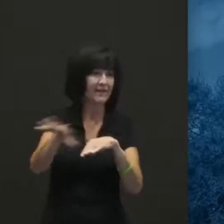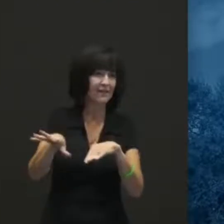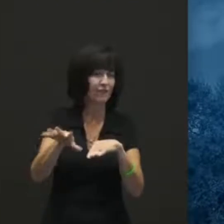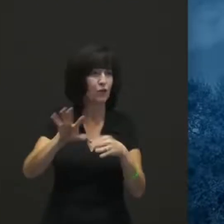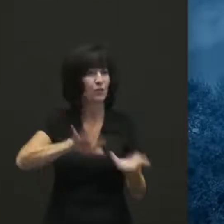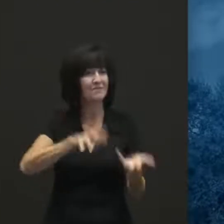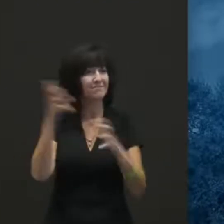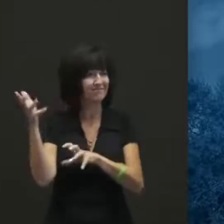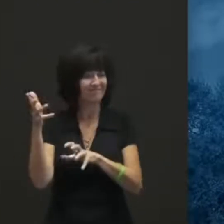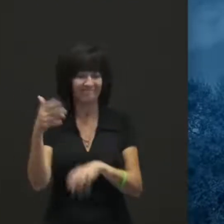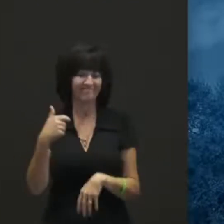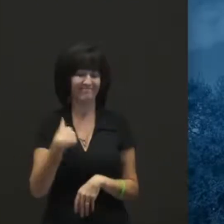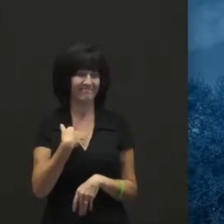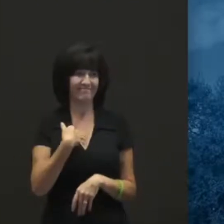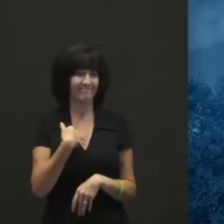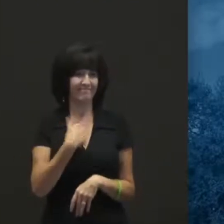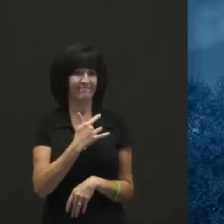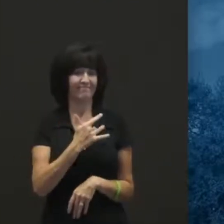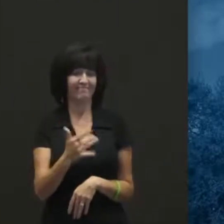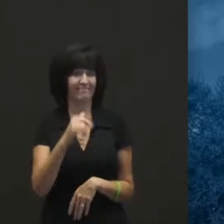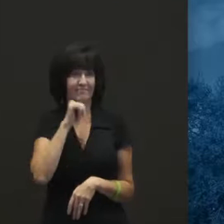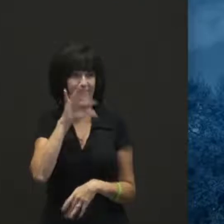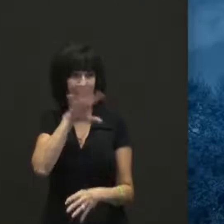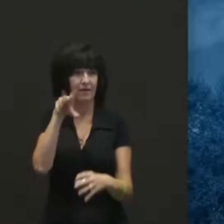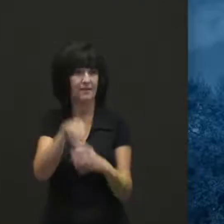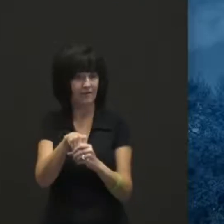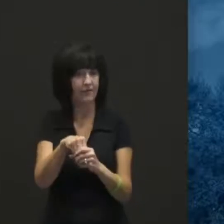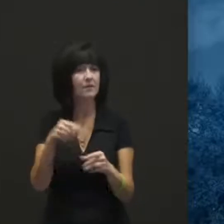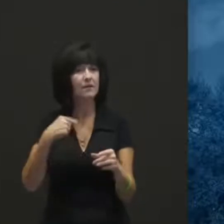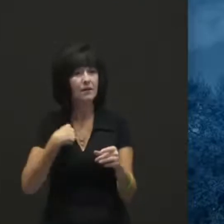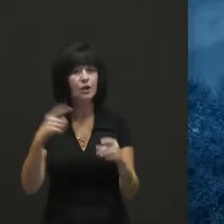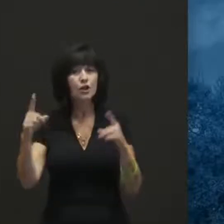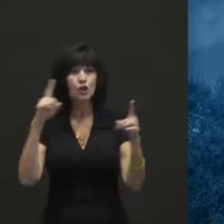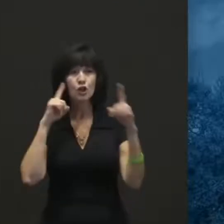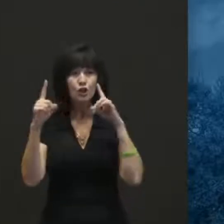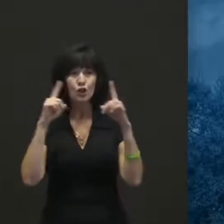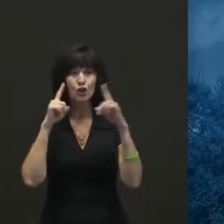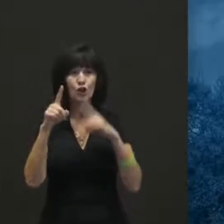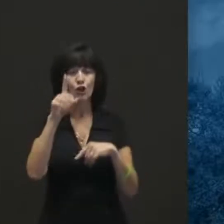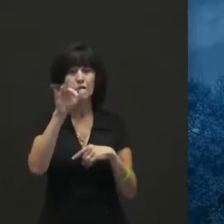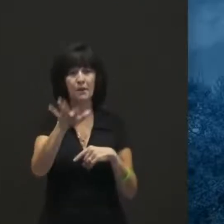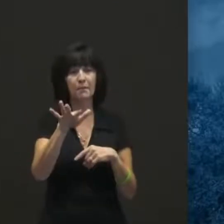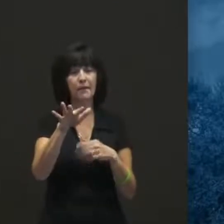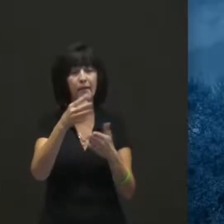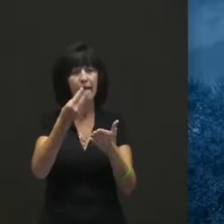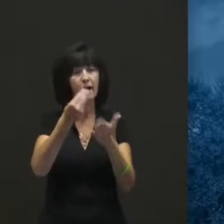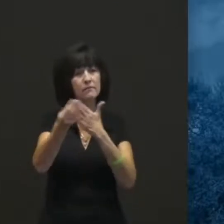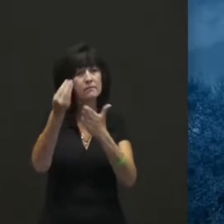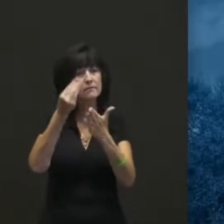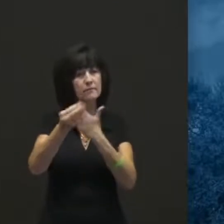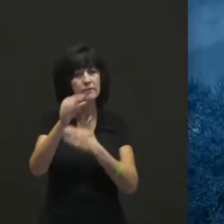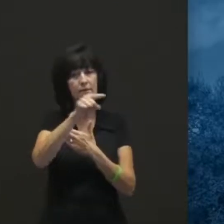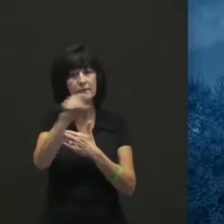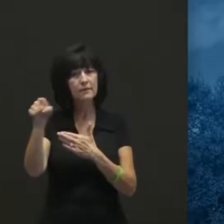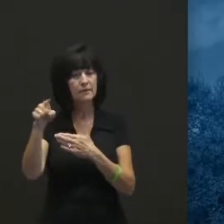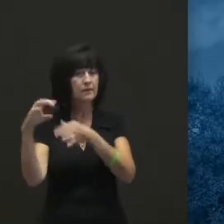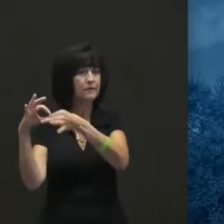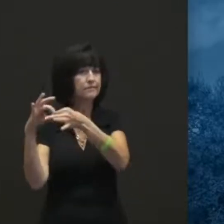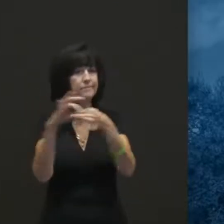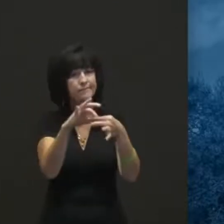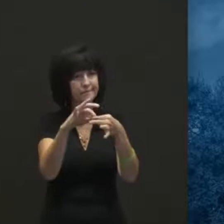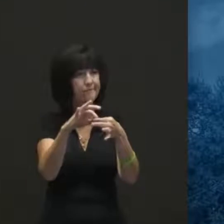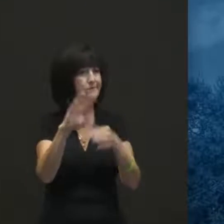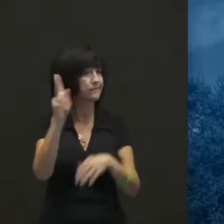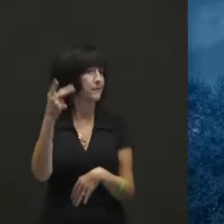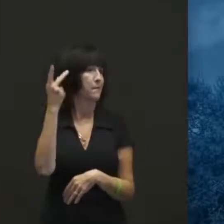transactions. In fact, the first I knew of these set of transactions that are part of this political attack ad was